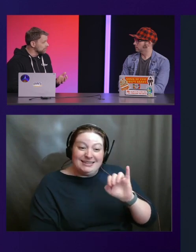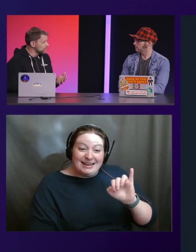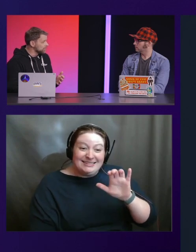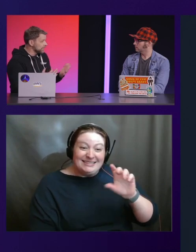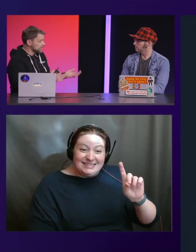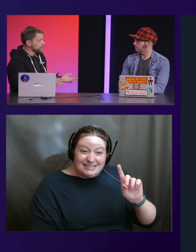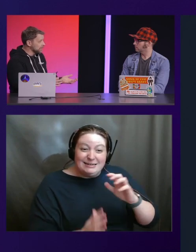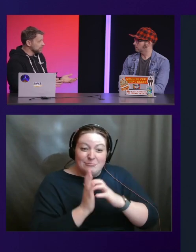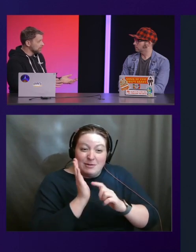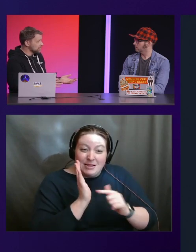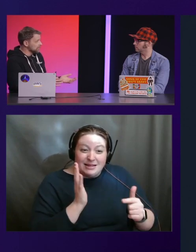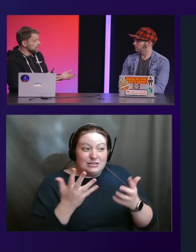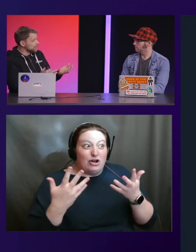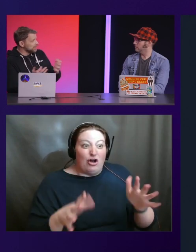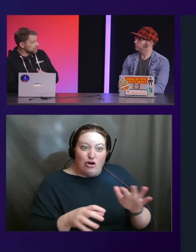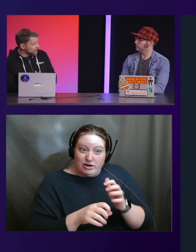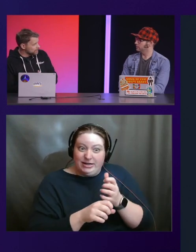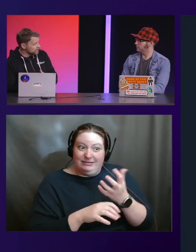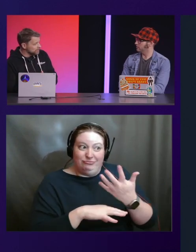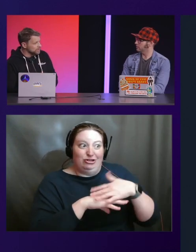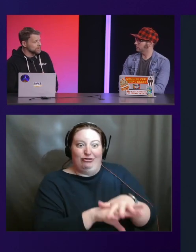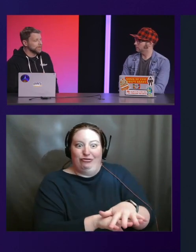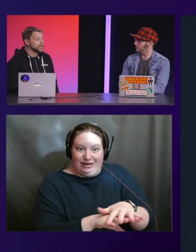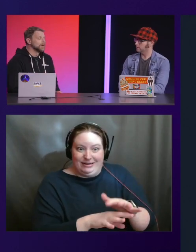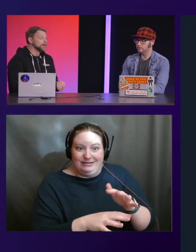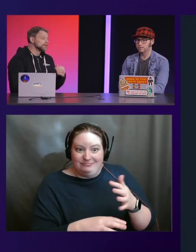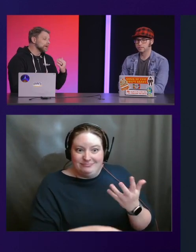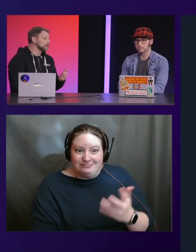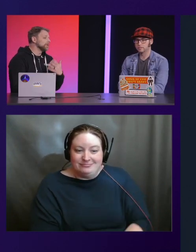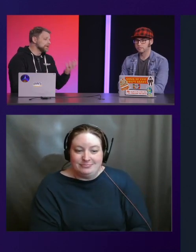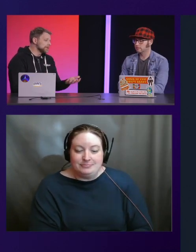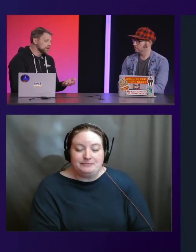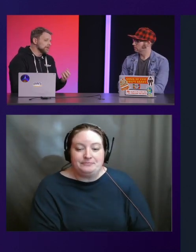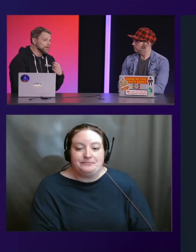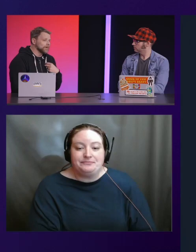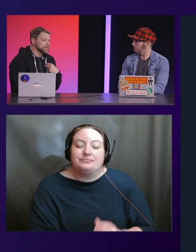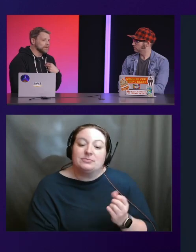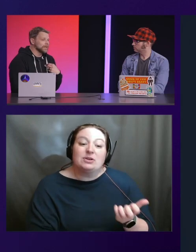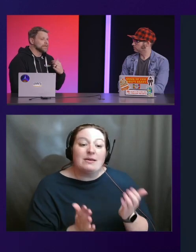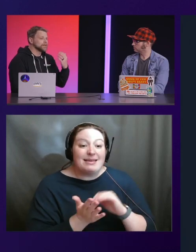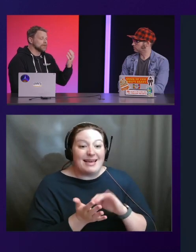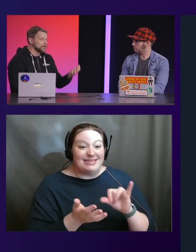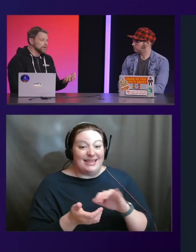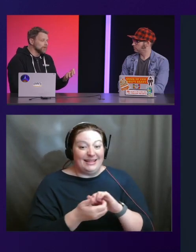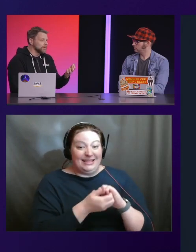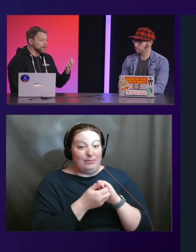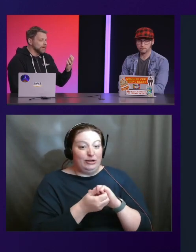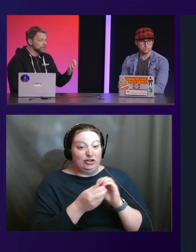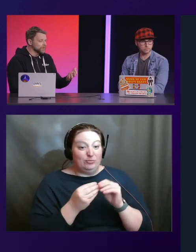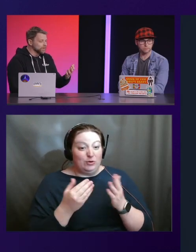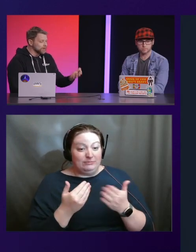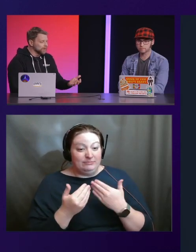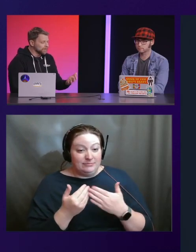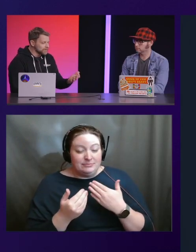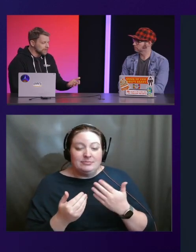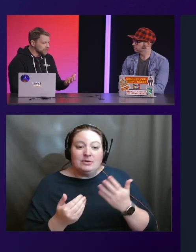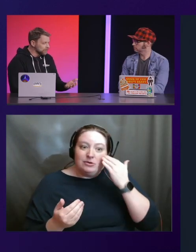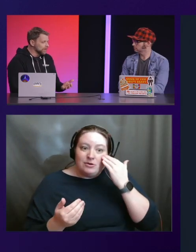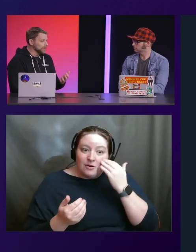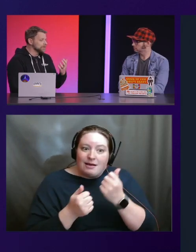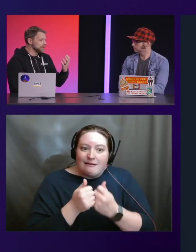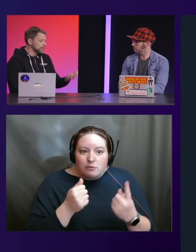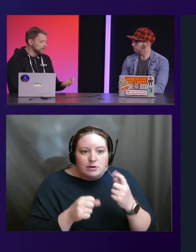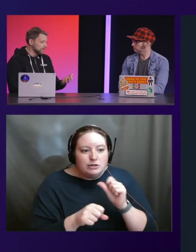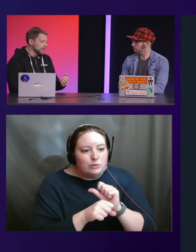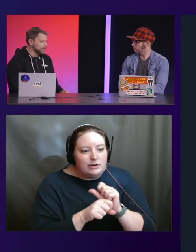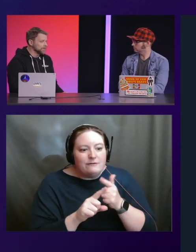generated for you for that type of application and the environments you're going to use, right? So again, that makes the collaboration a lot easier. Everyone's working off the same